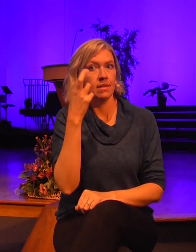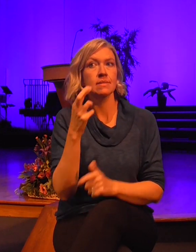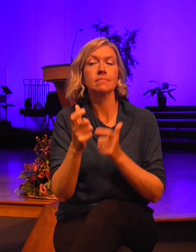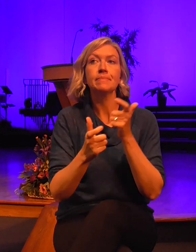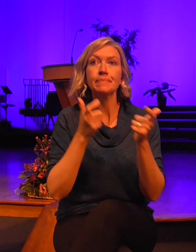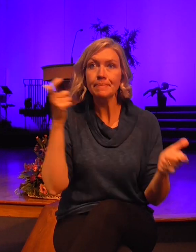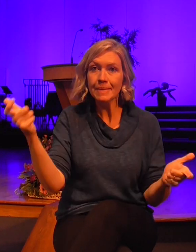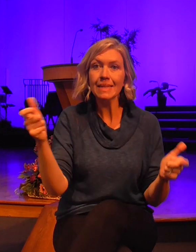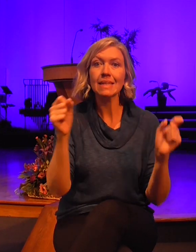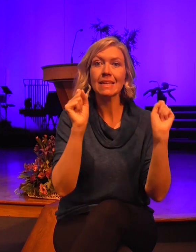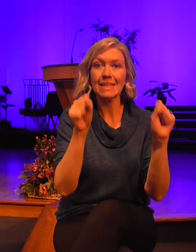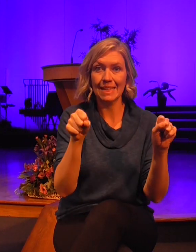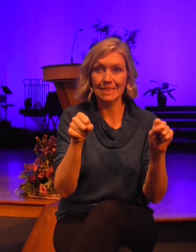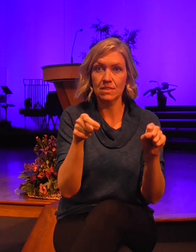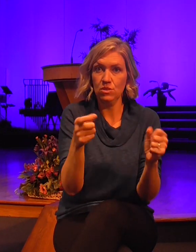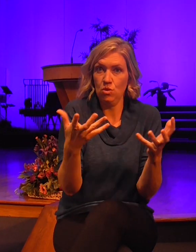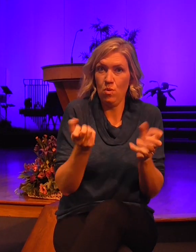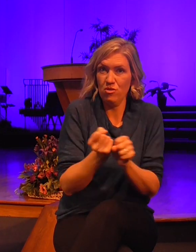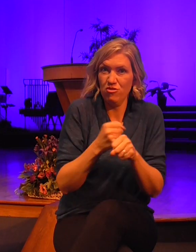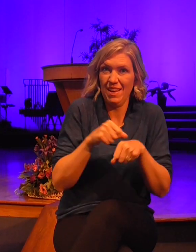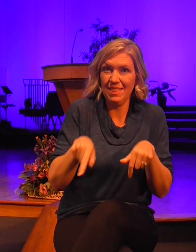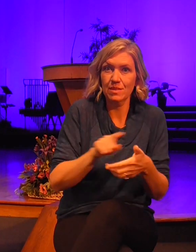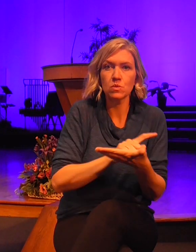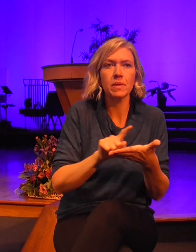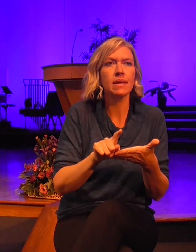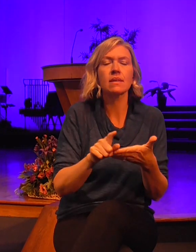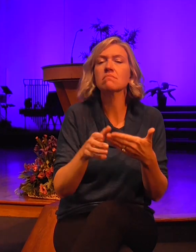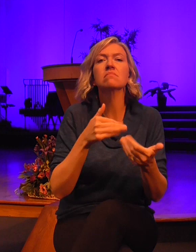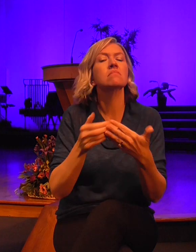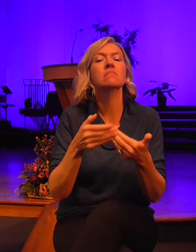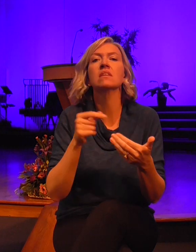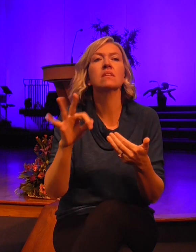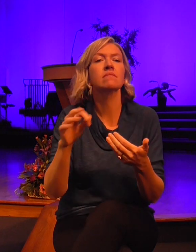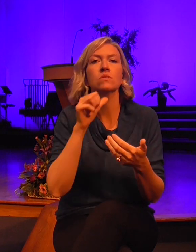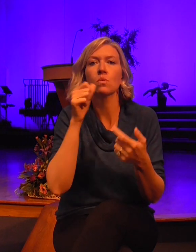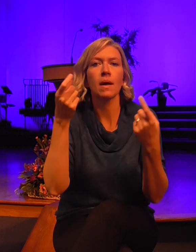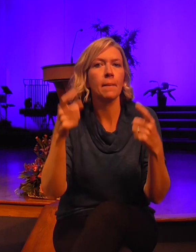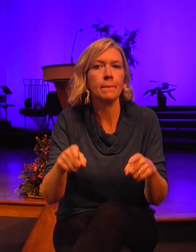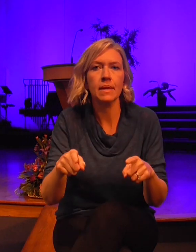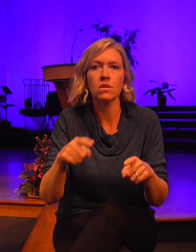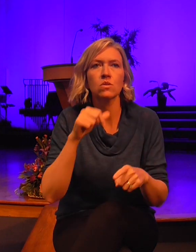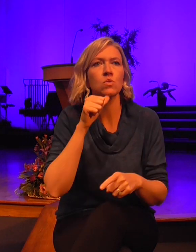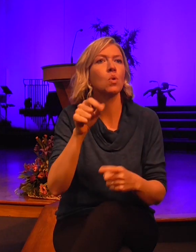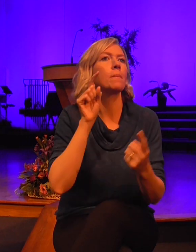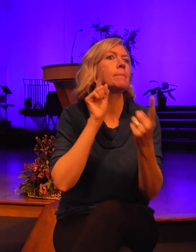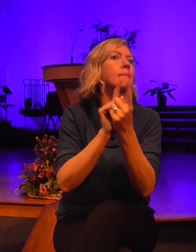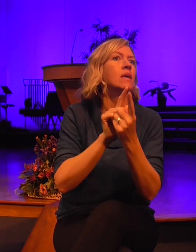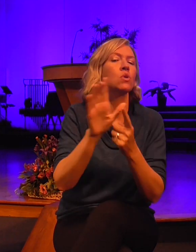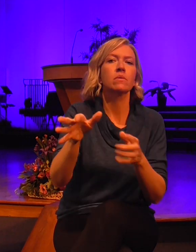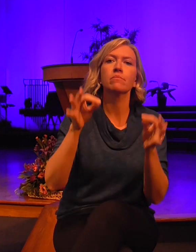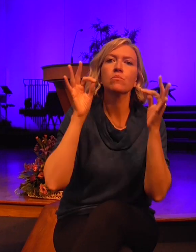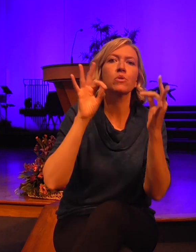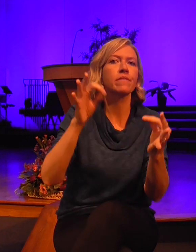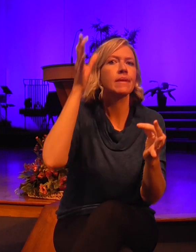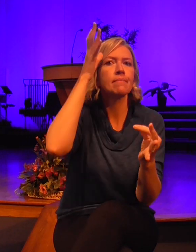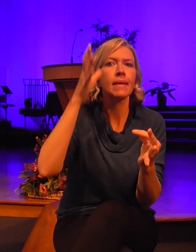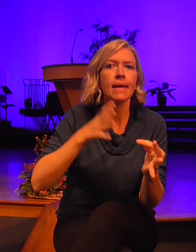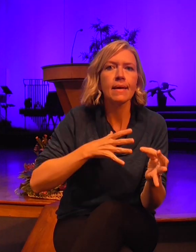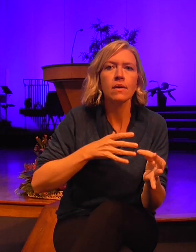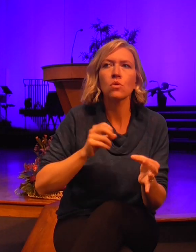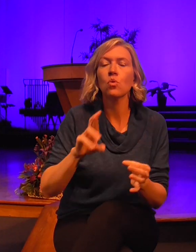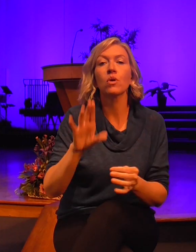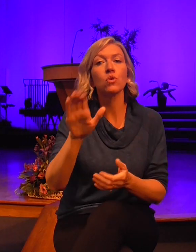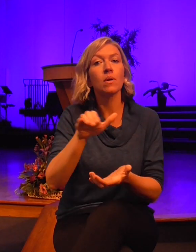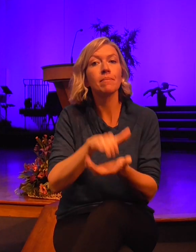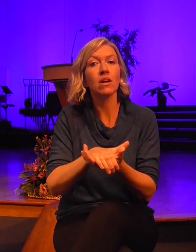to create this week, even if they don't happen, even if you don't meet the man of your dreams, or even if your marriage still